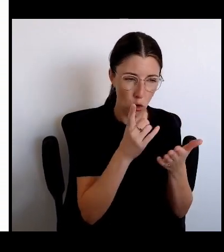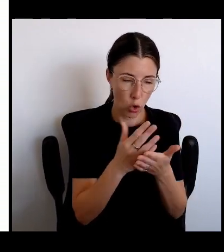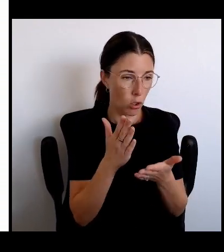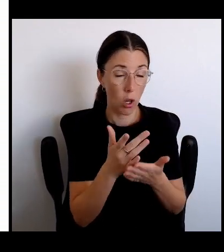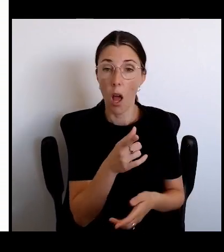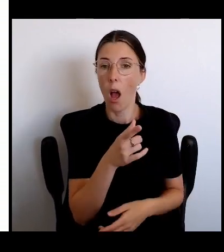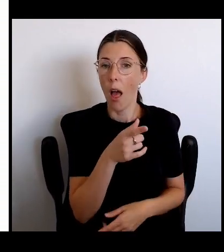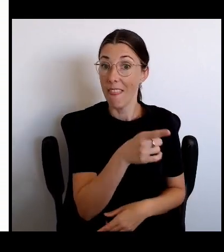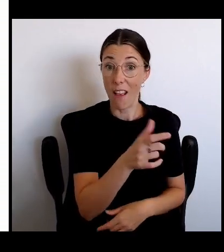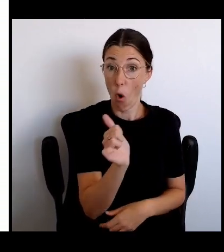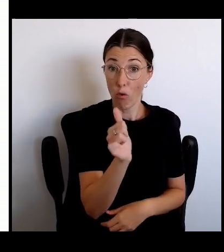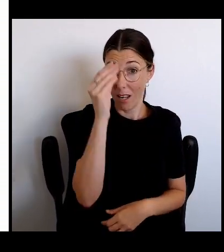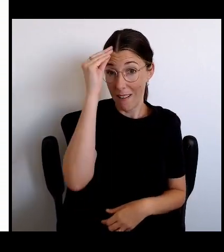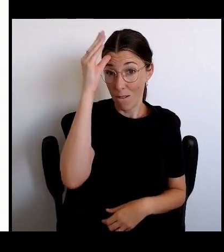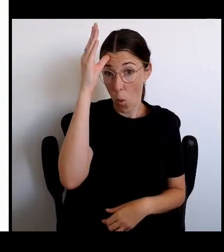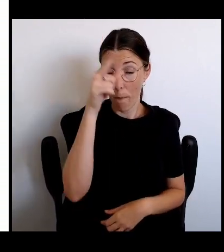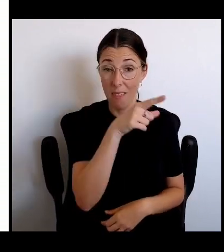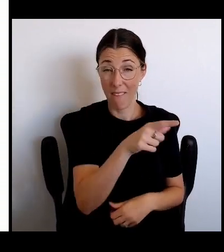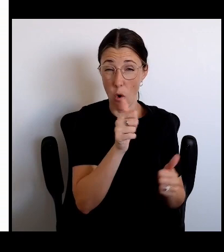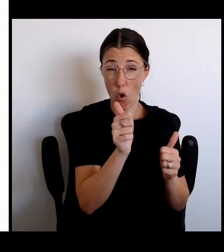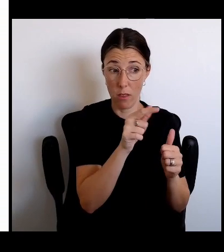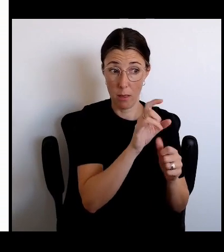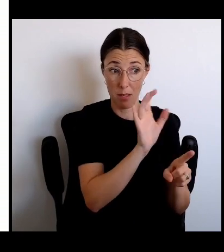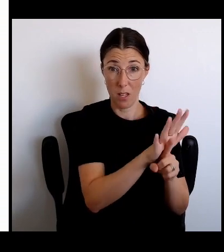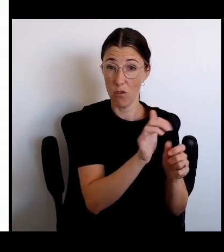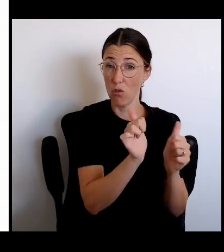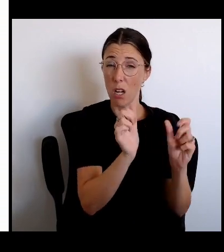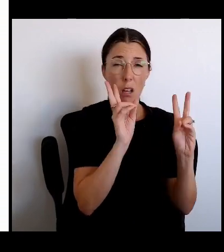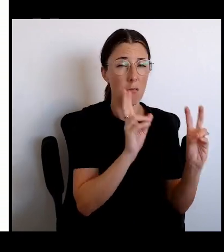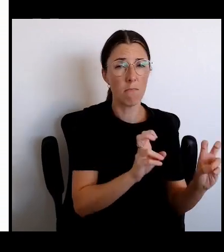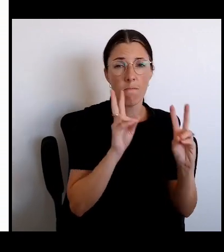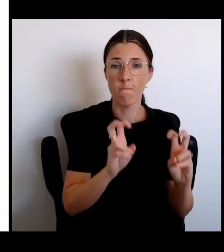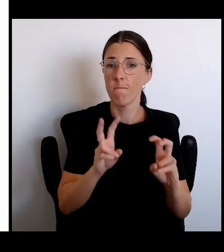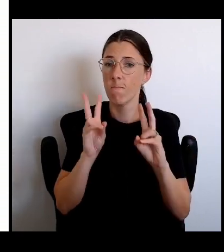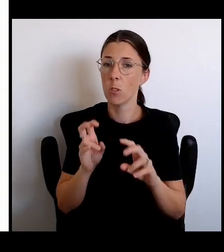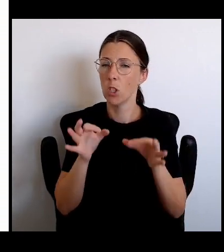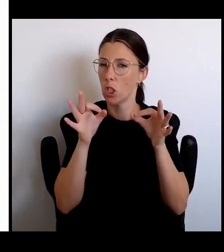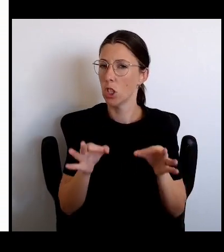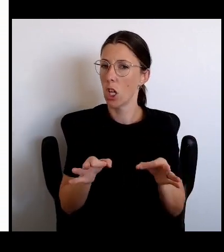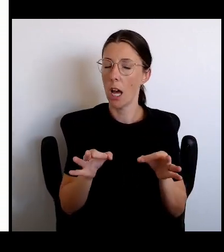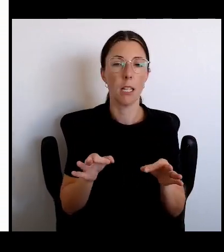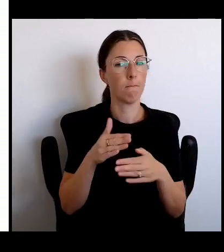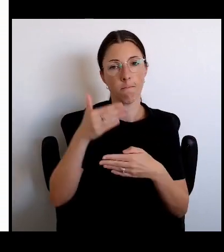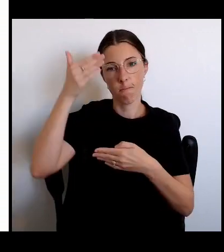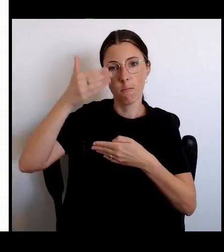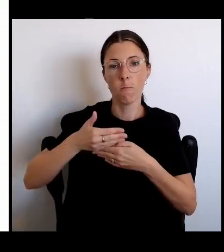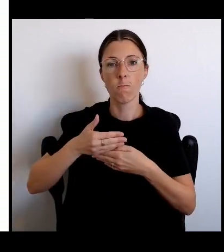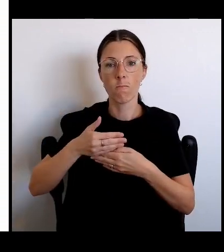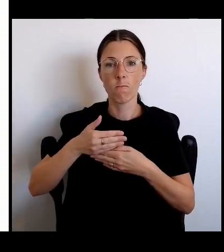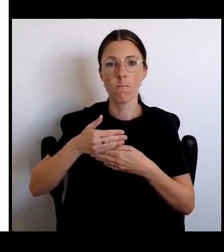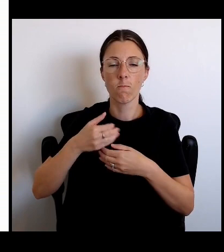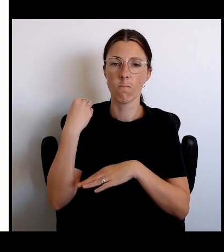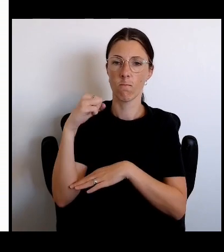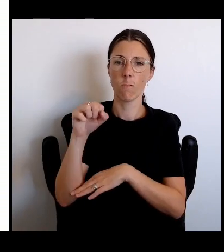themselves and have decided not to vape. What we do want is for them to be able to retrieve and continue to